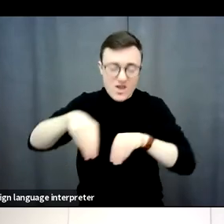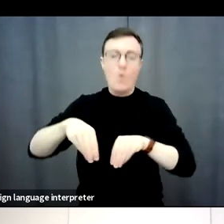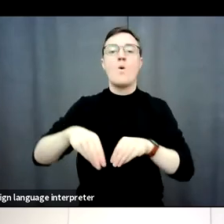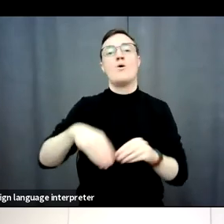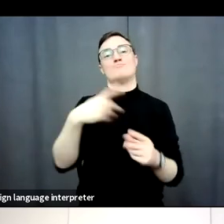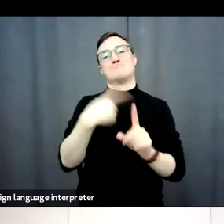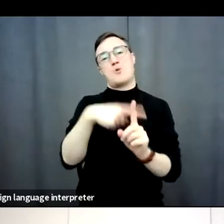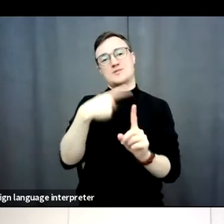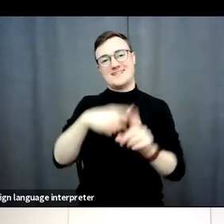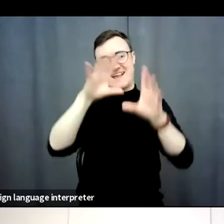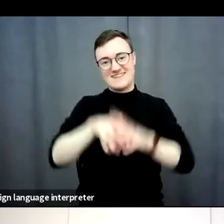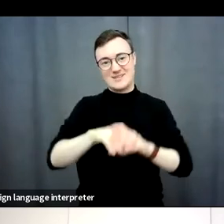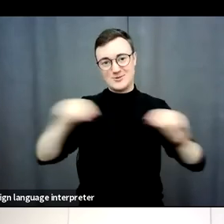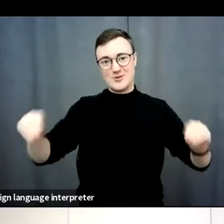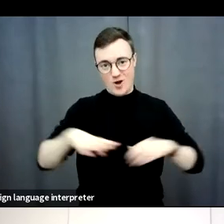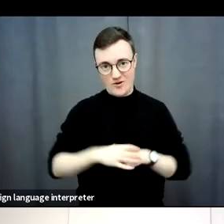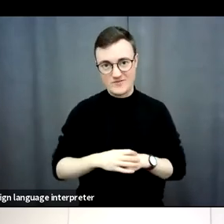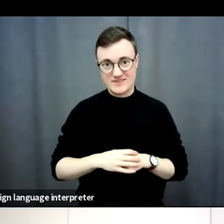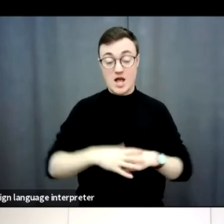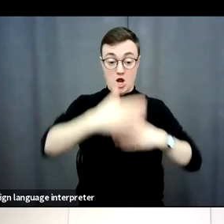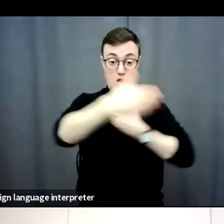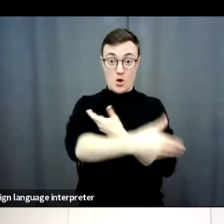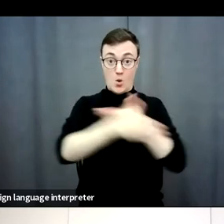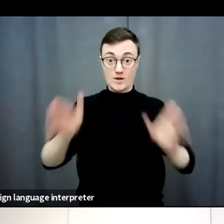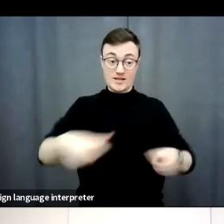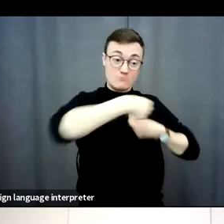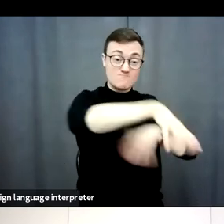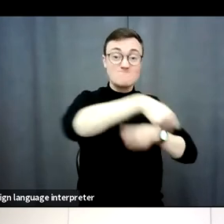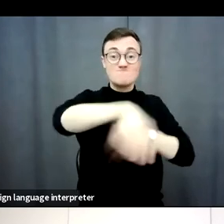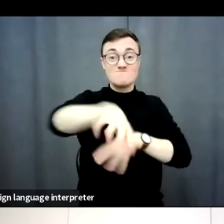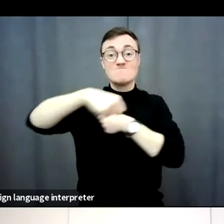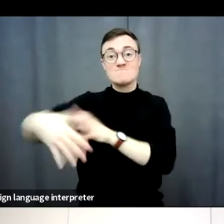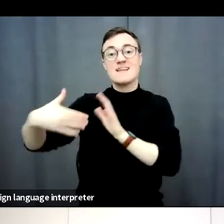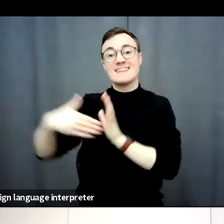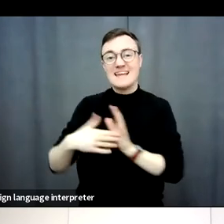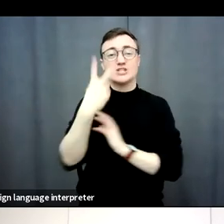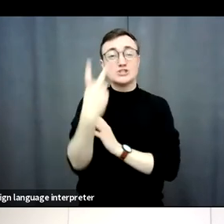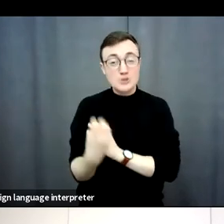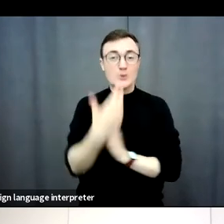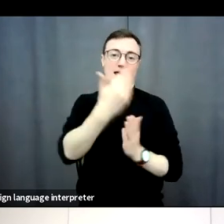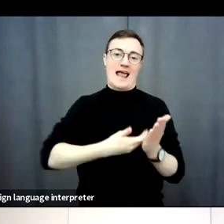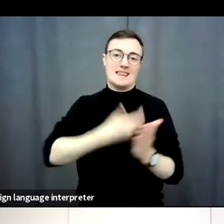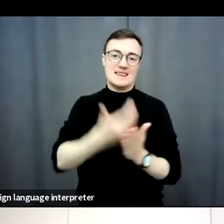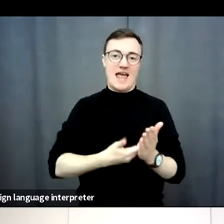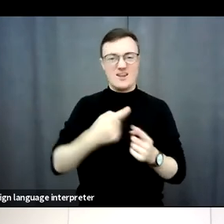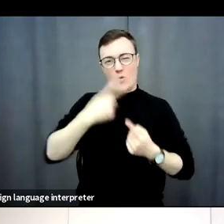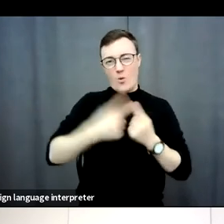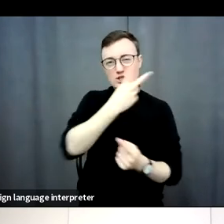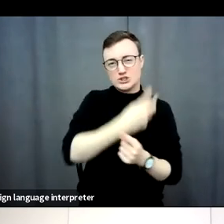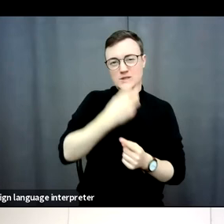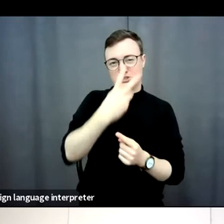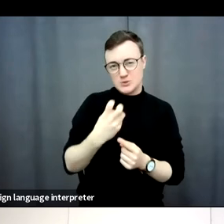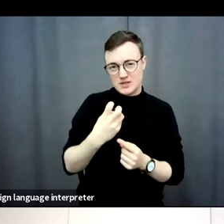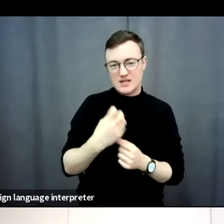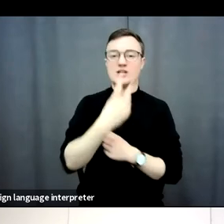in over 20 countries in the end of 2020 and the beginning of 2021. The